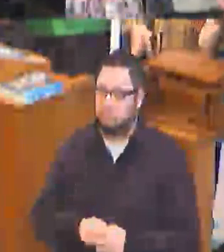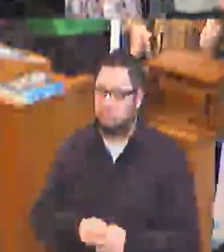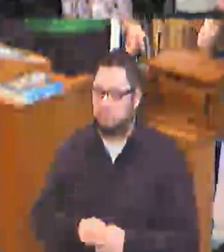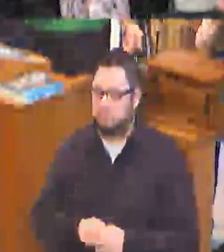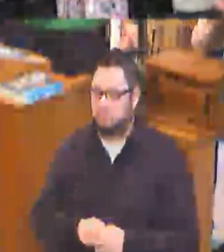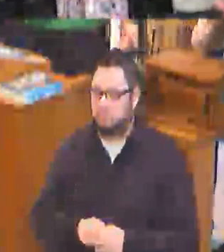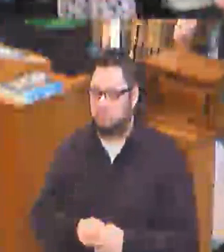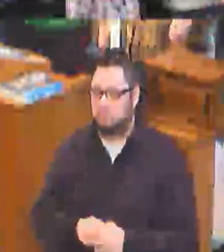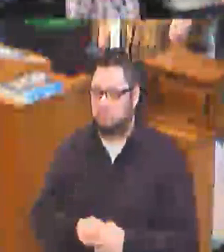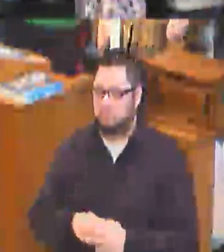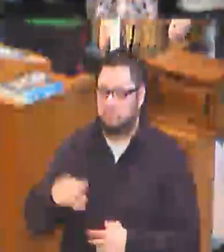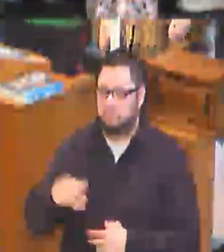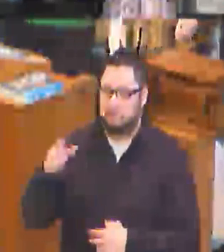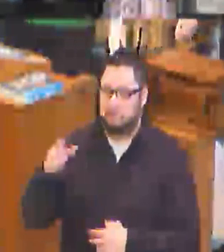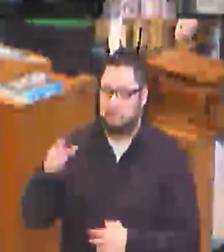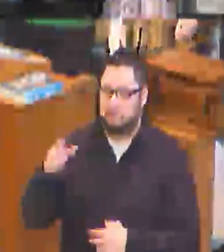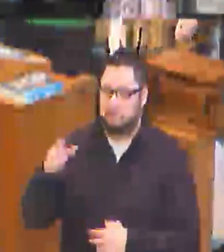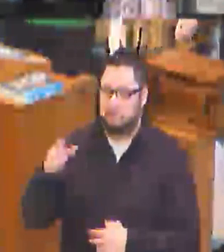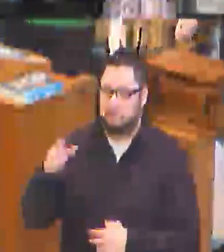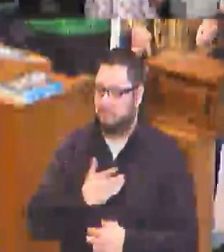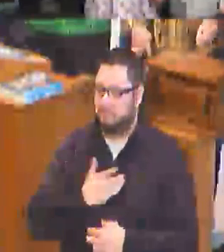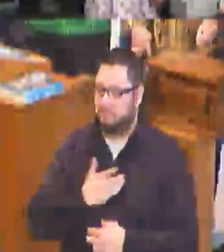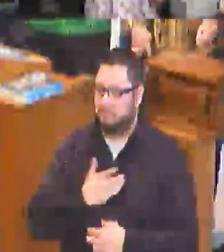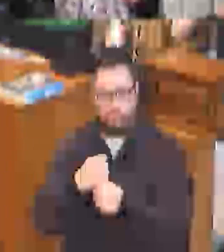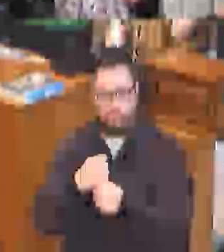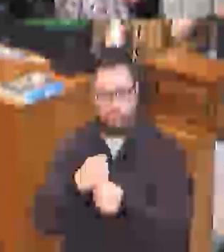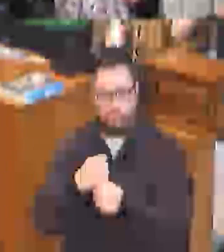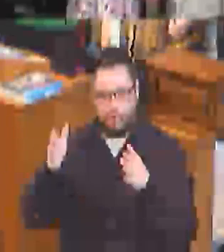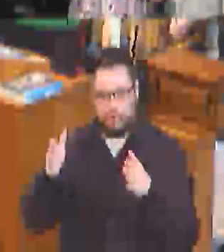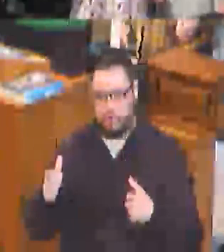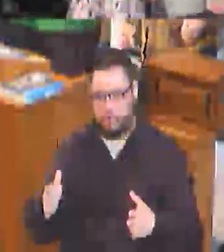With God as our creator,